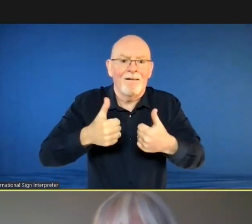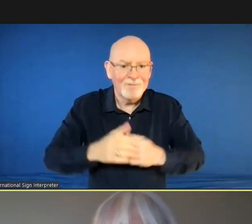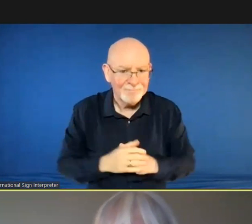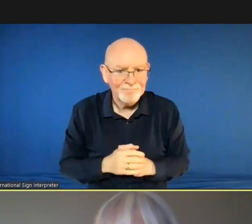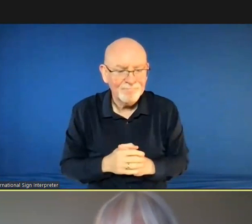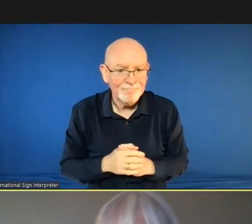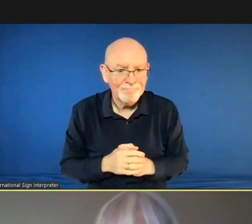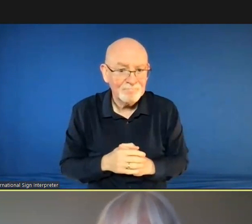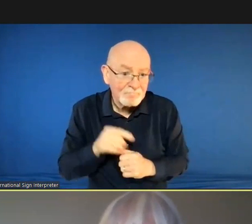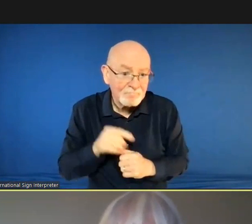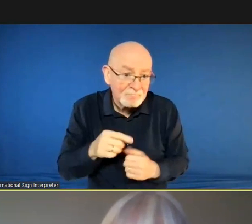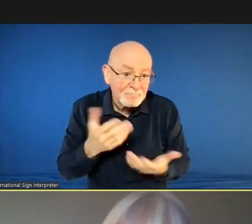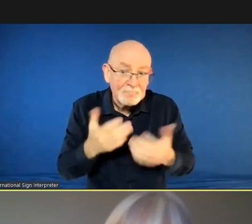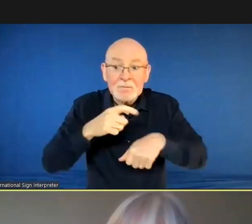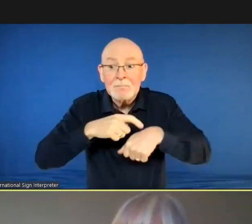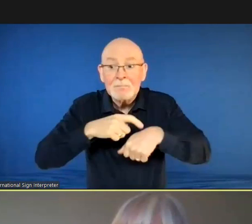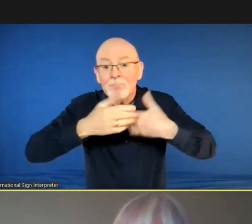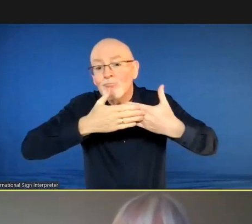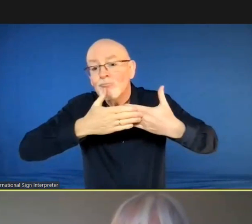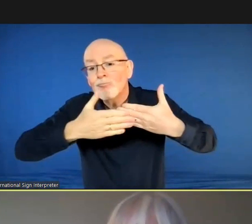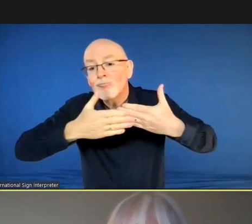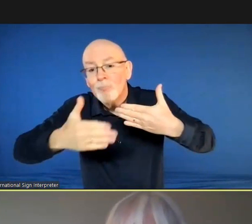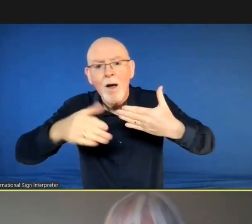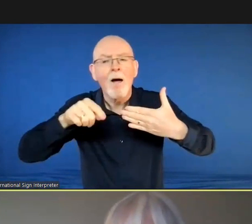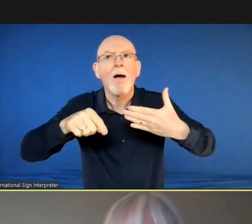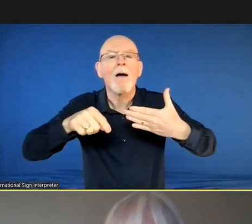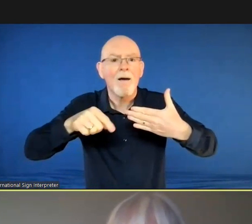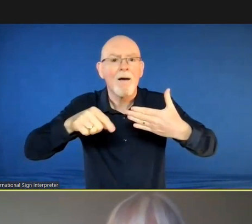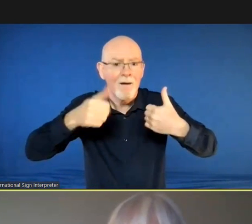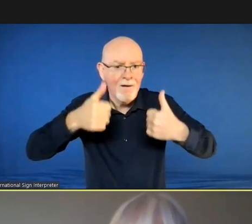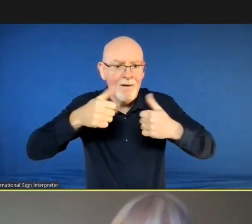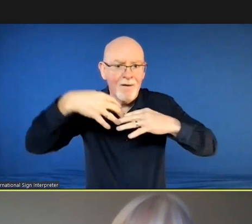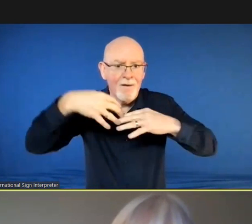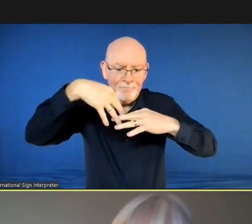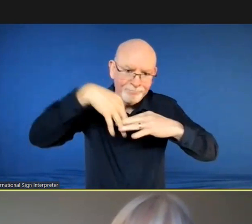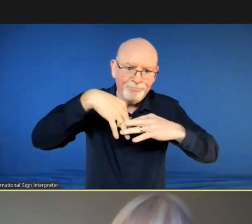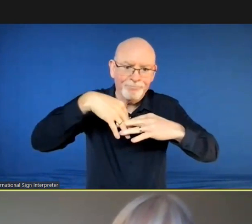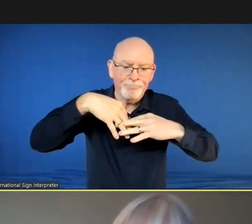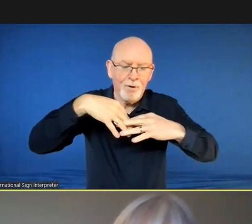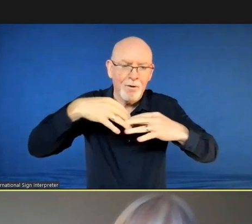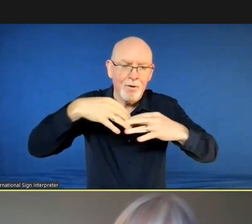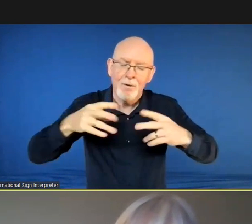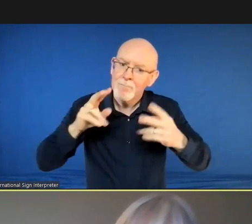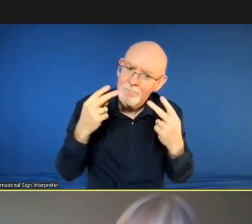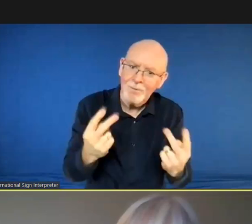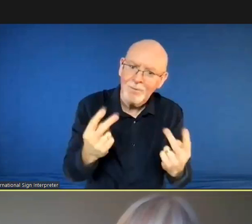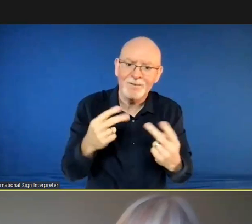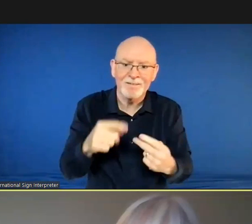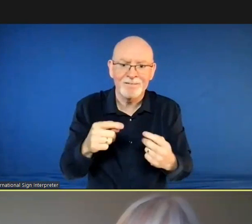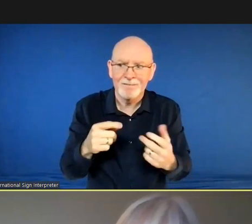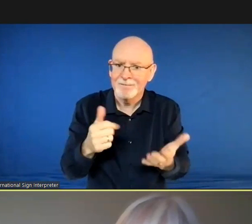fundamentally important way to continue to help deaf children.